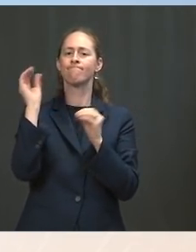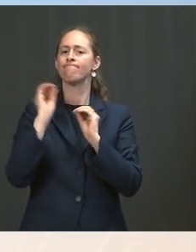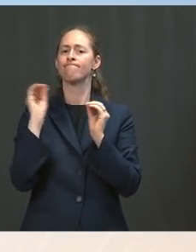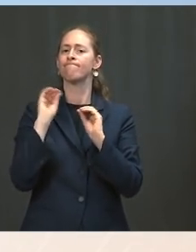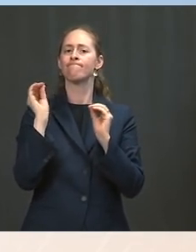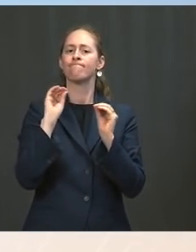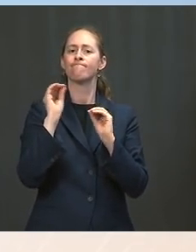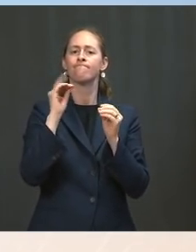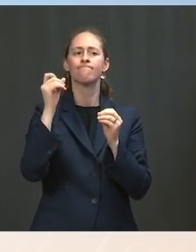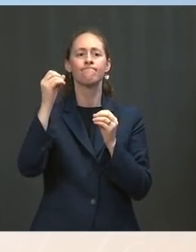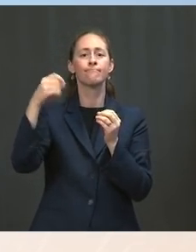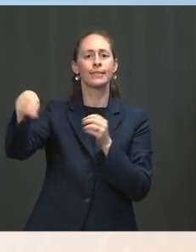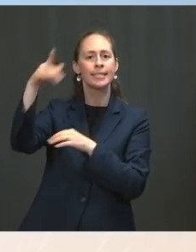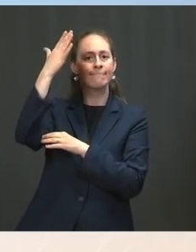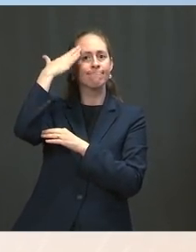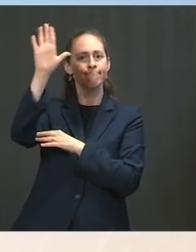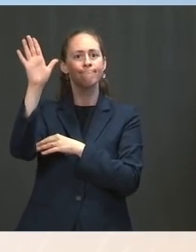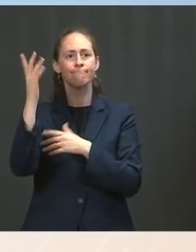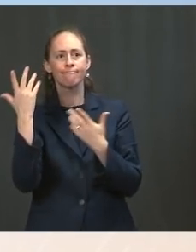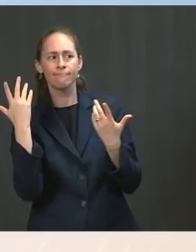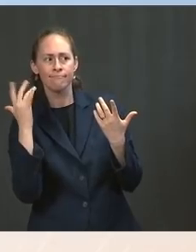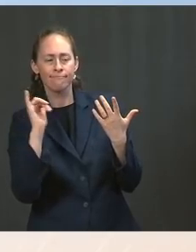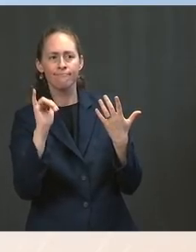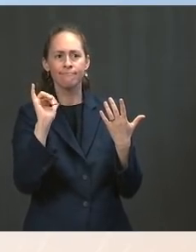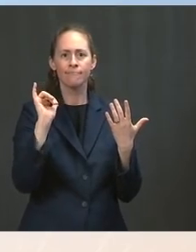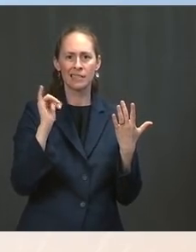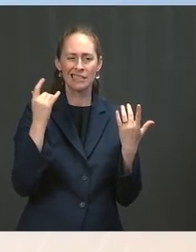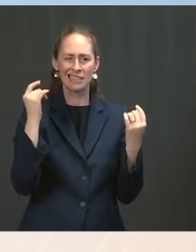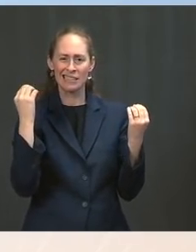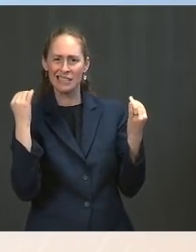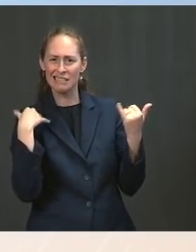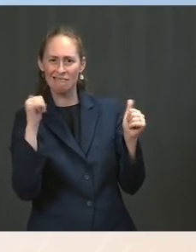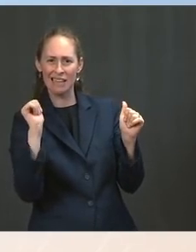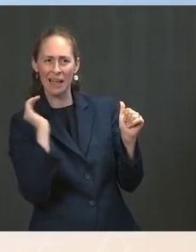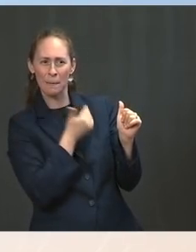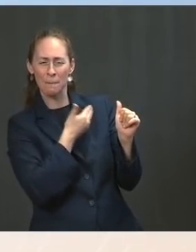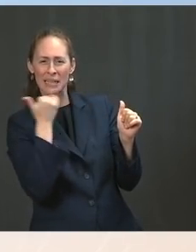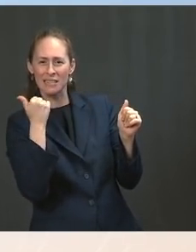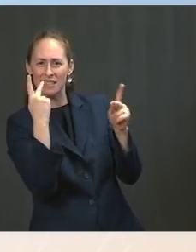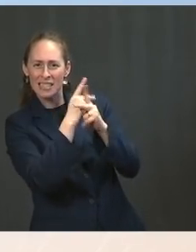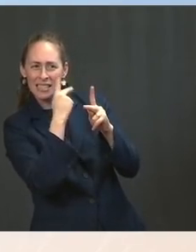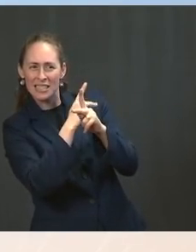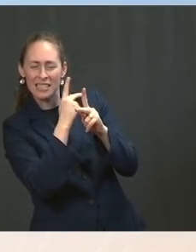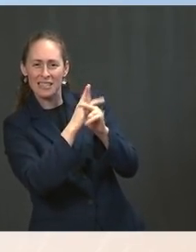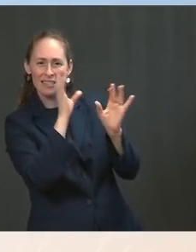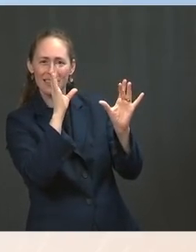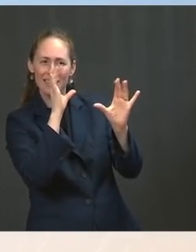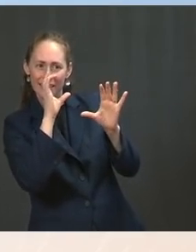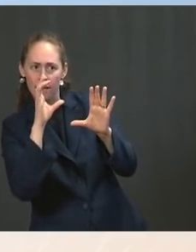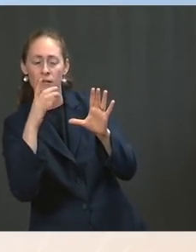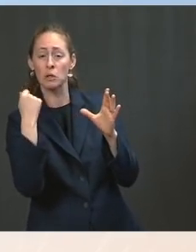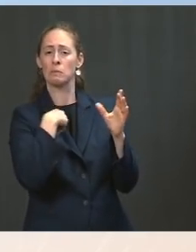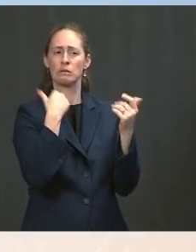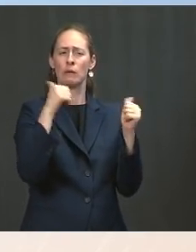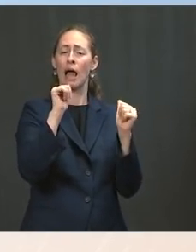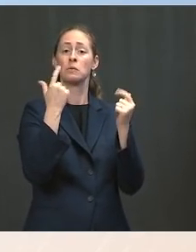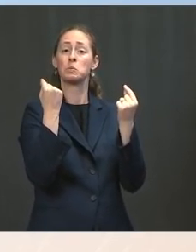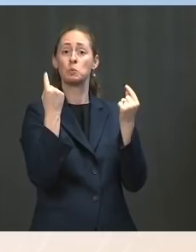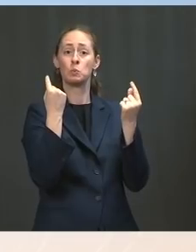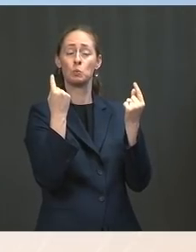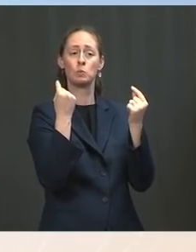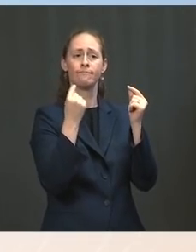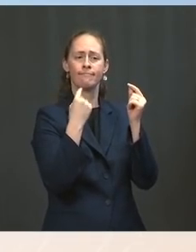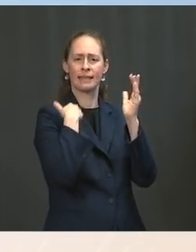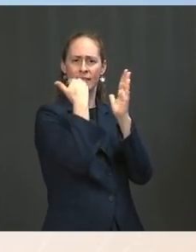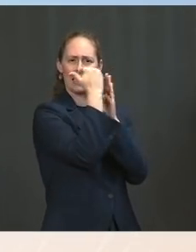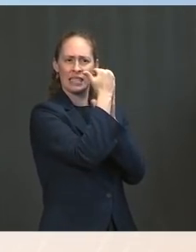to work through to get in contact with them, and ultimately build as credible a list as we can of folks who are holding those passports so that we can bring